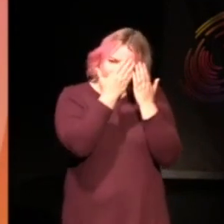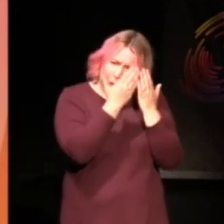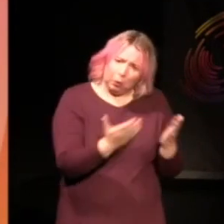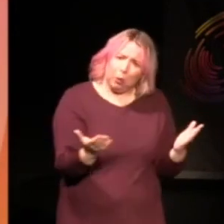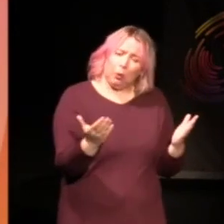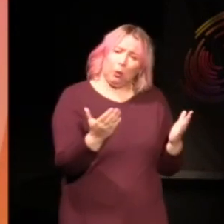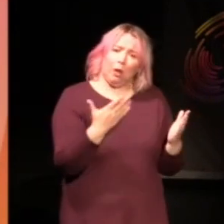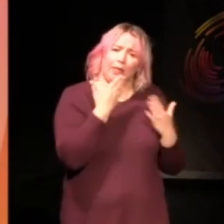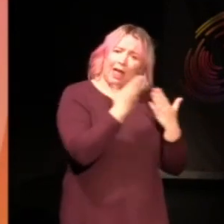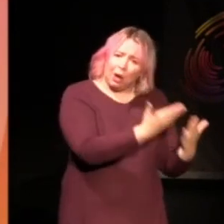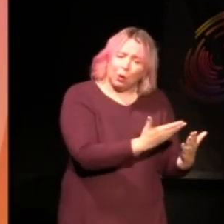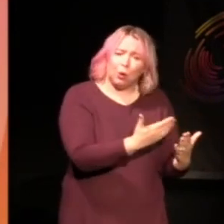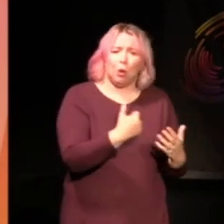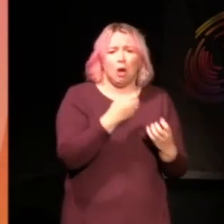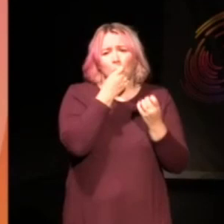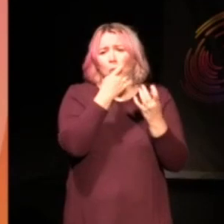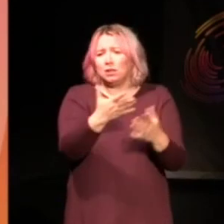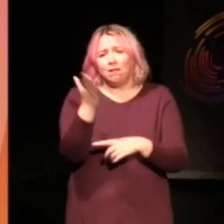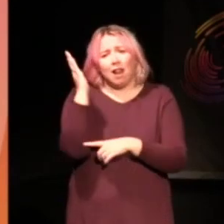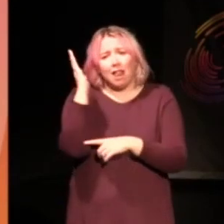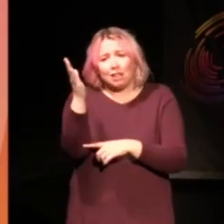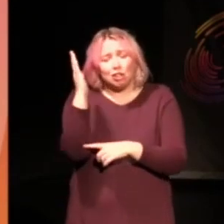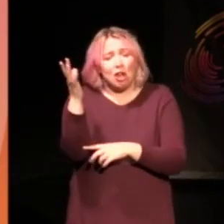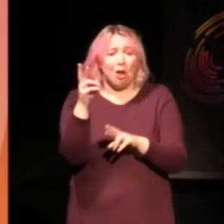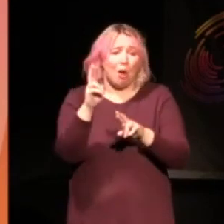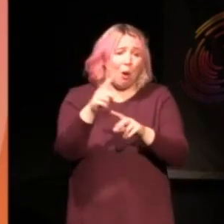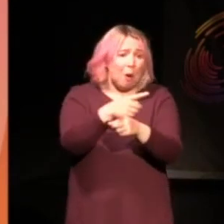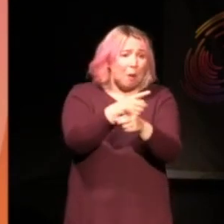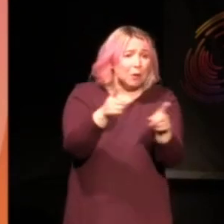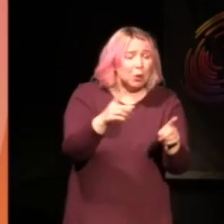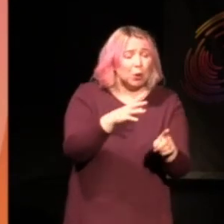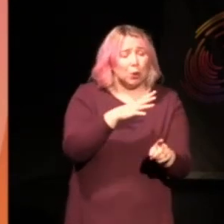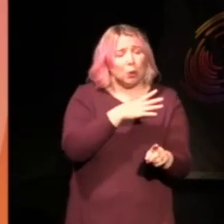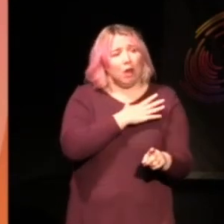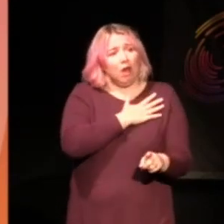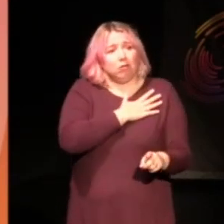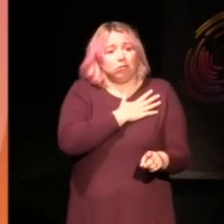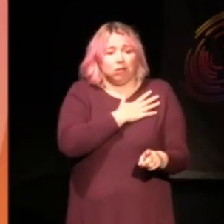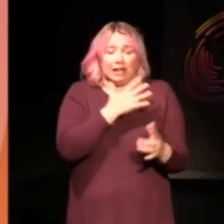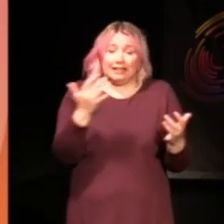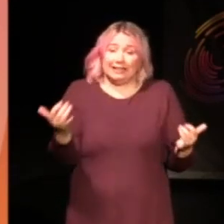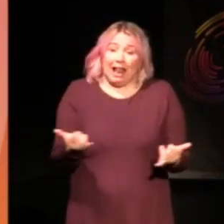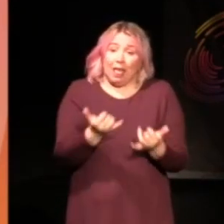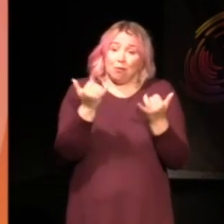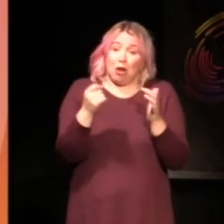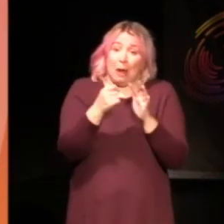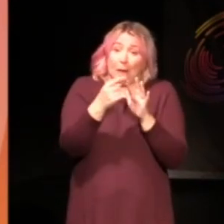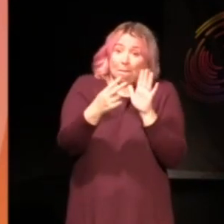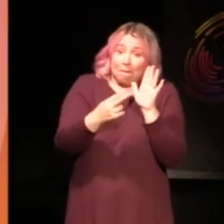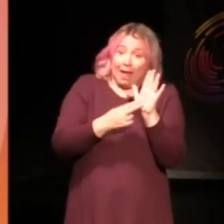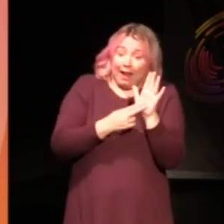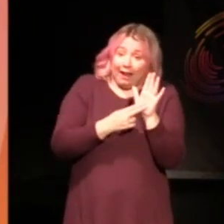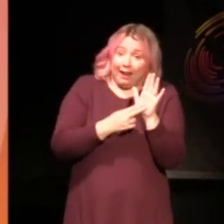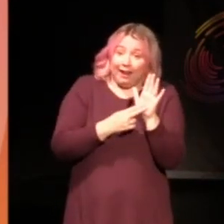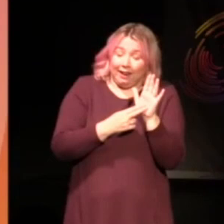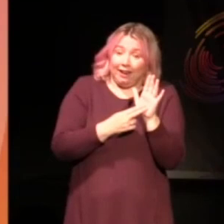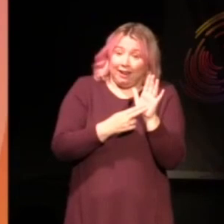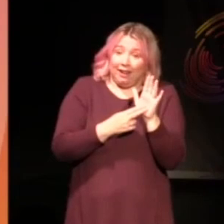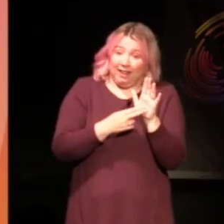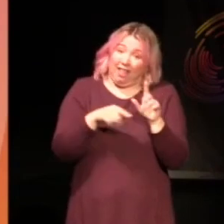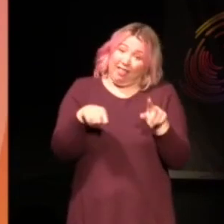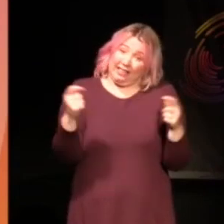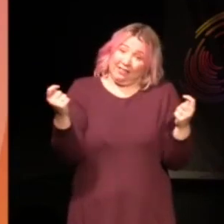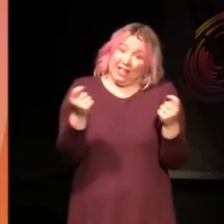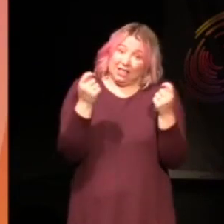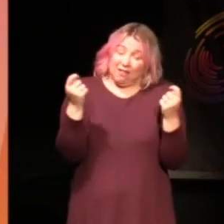wonderful lecture, and I hope that people will celebrate PEN along with the Festival Ripples of Hope, and that